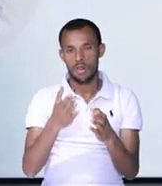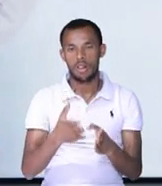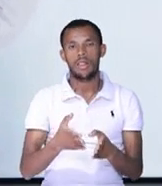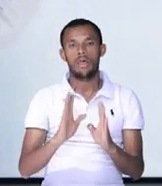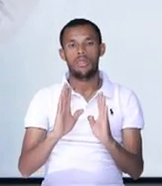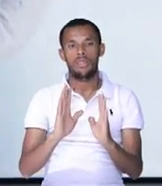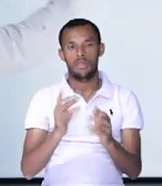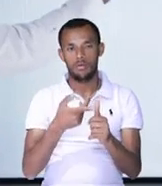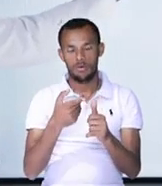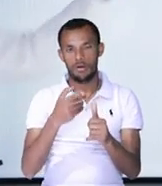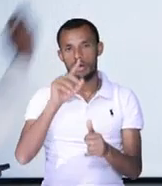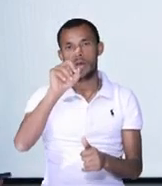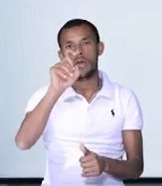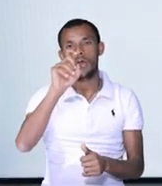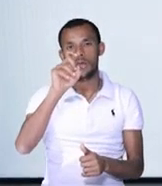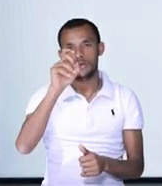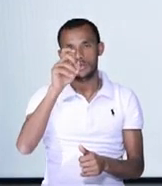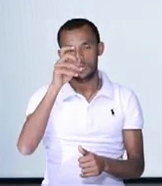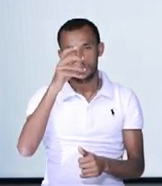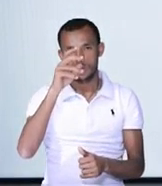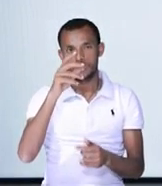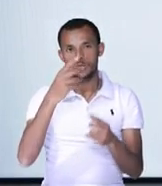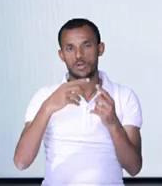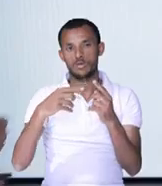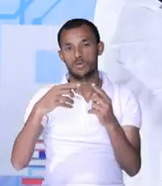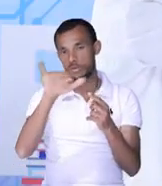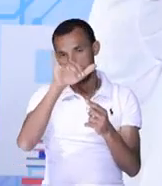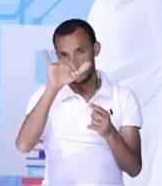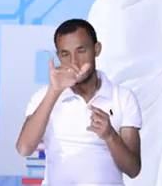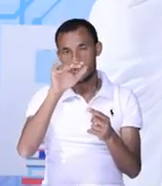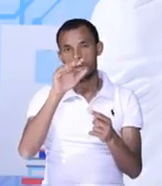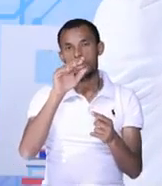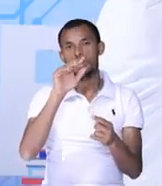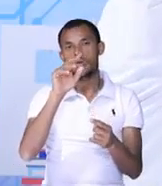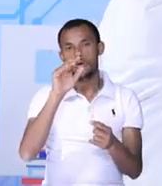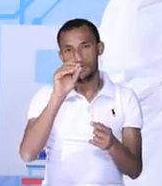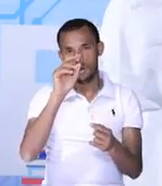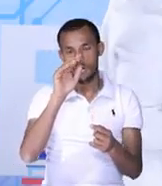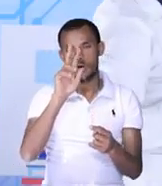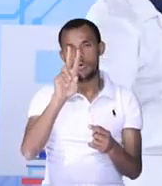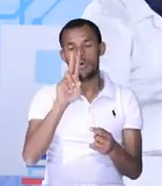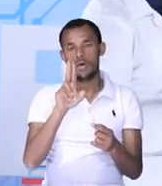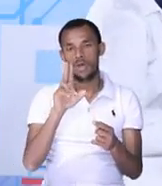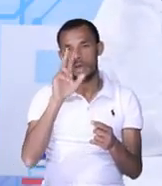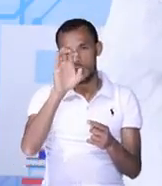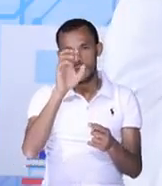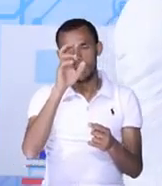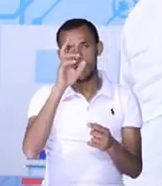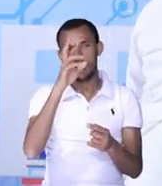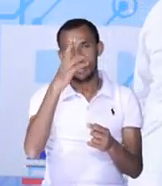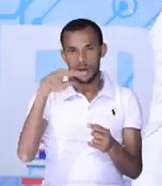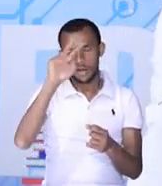let x to be u. We assume x to be u and this one e raised to x dx to